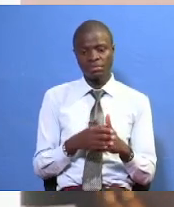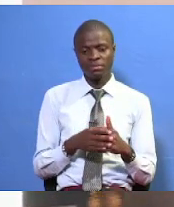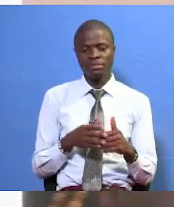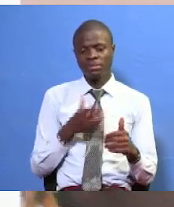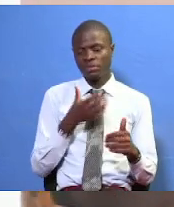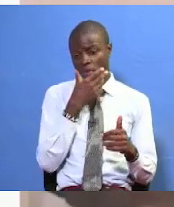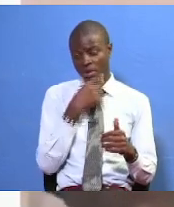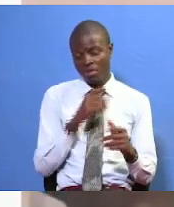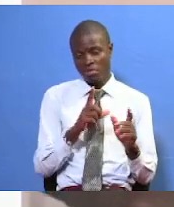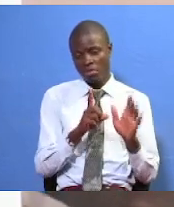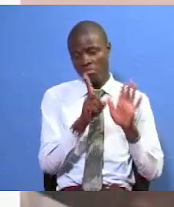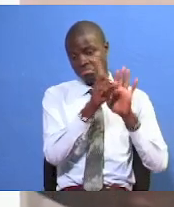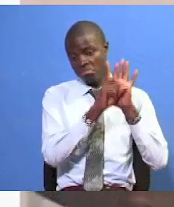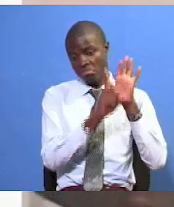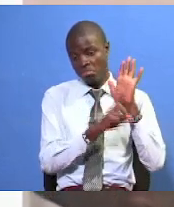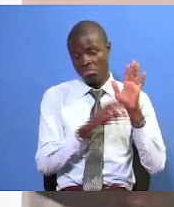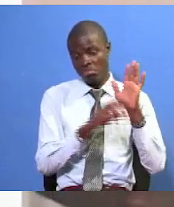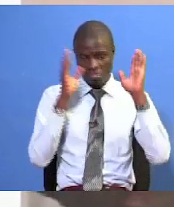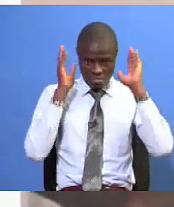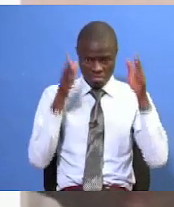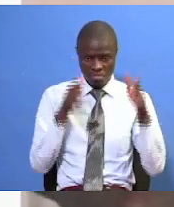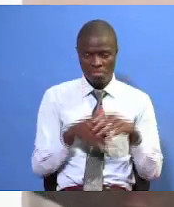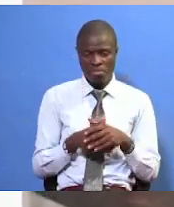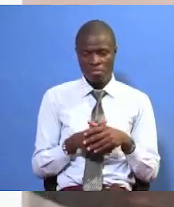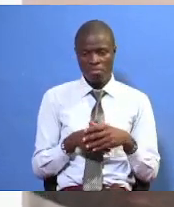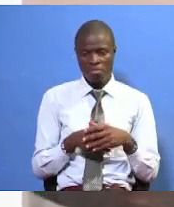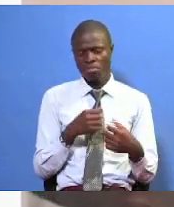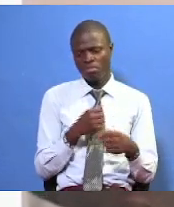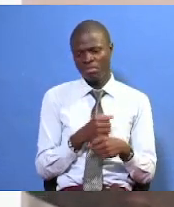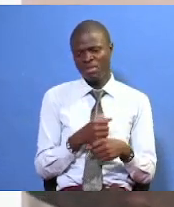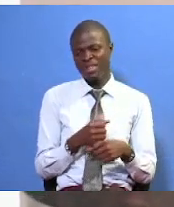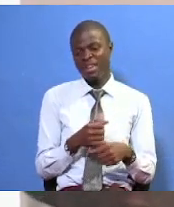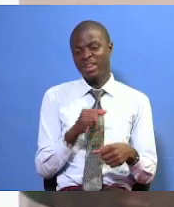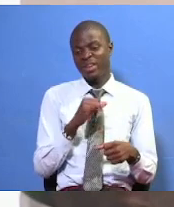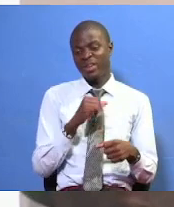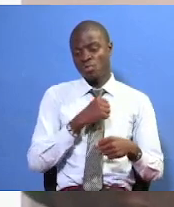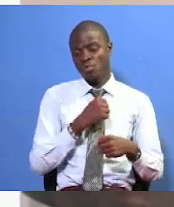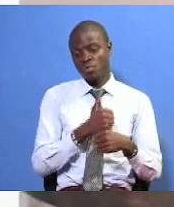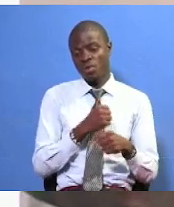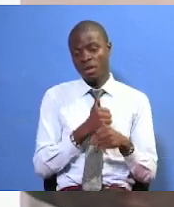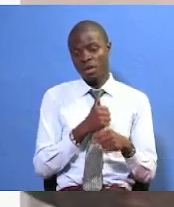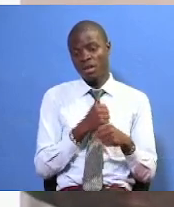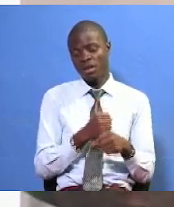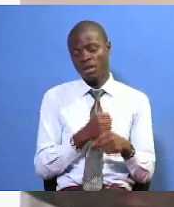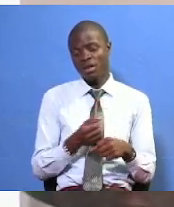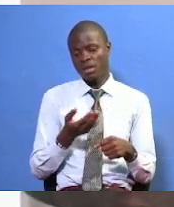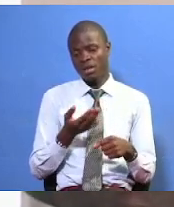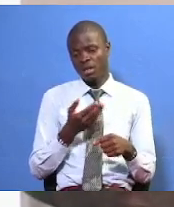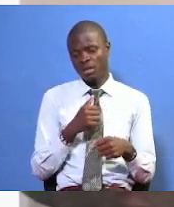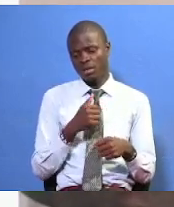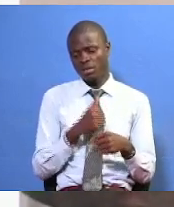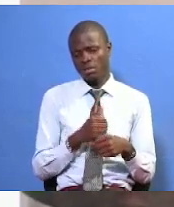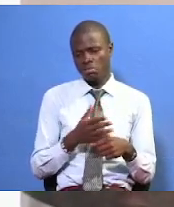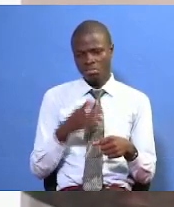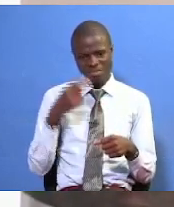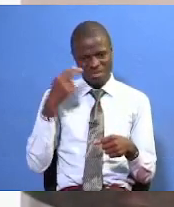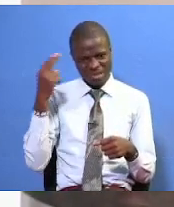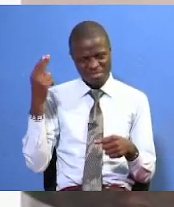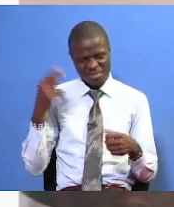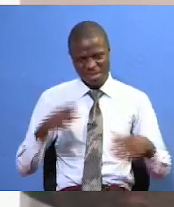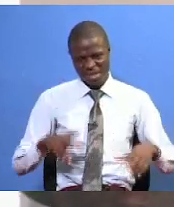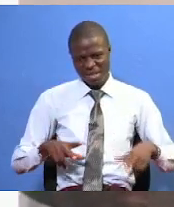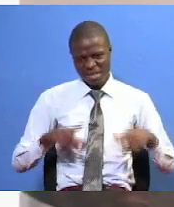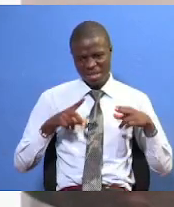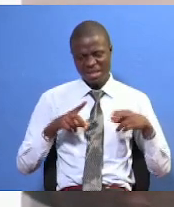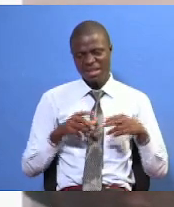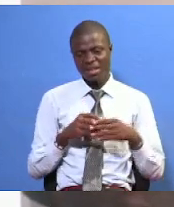lawyer. I worked hard to please him while keeping alive my dream of emulating